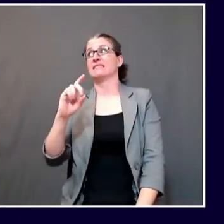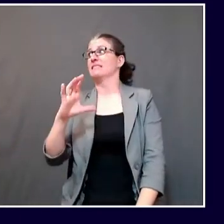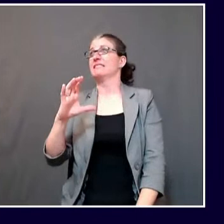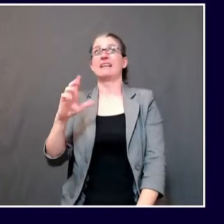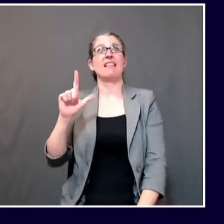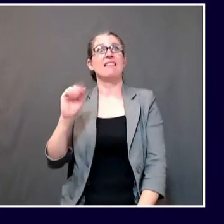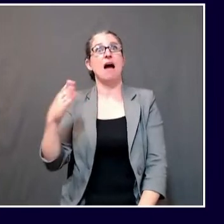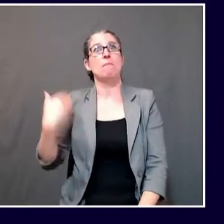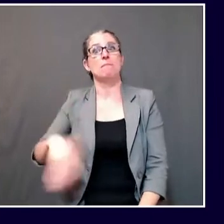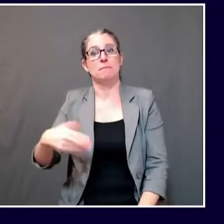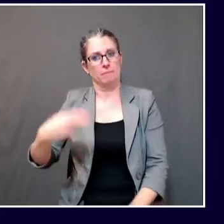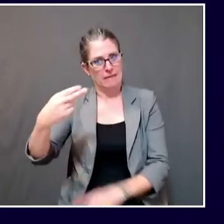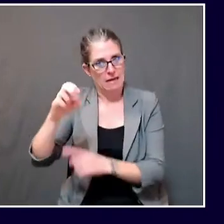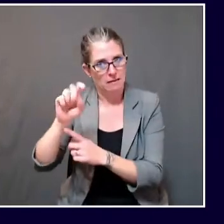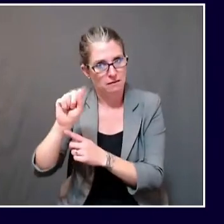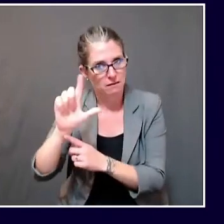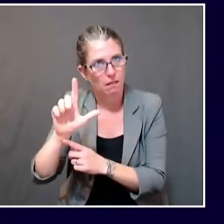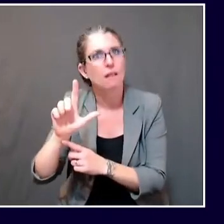in a little bit of context.